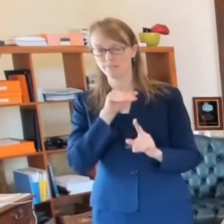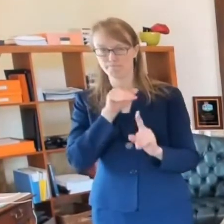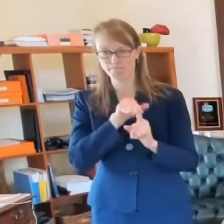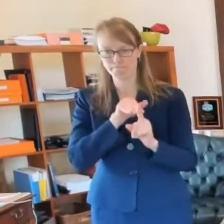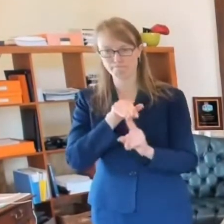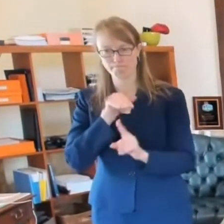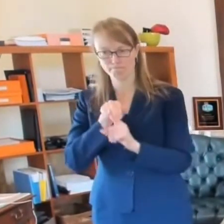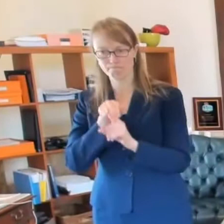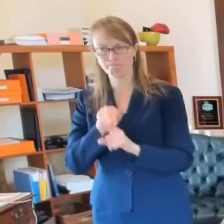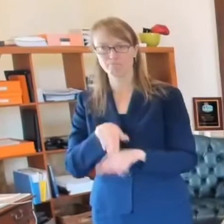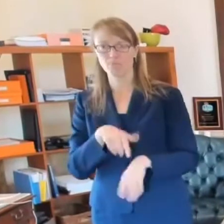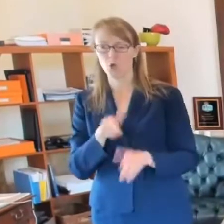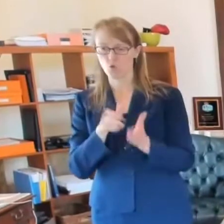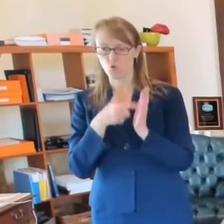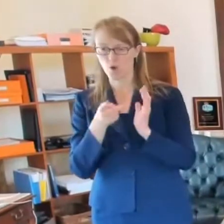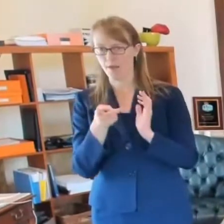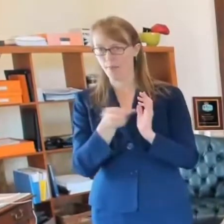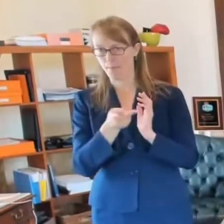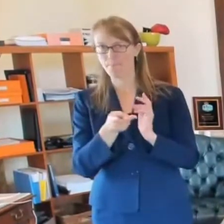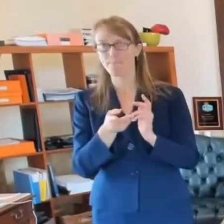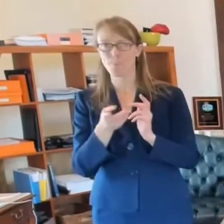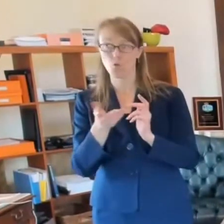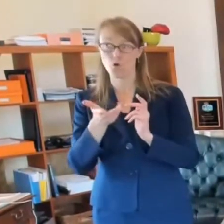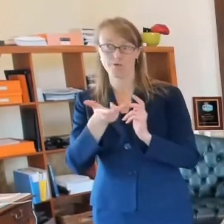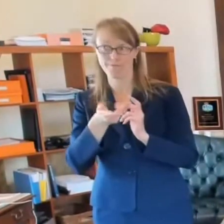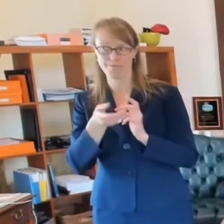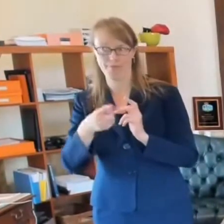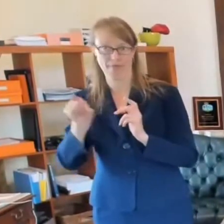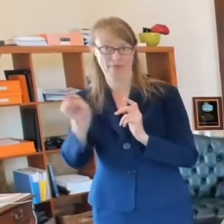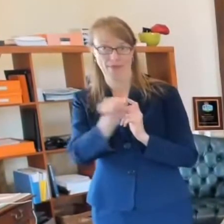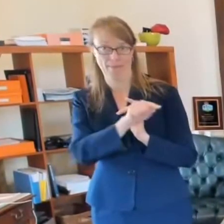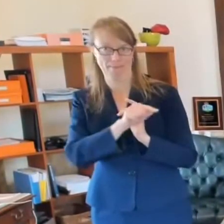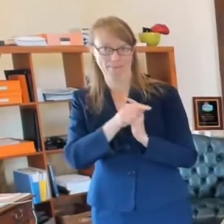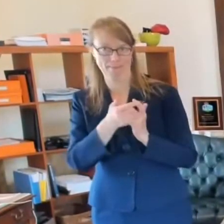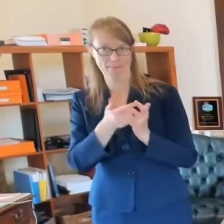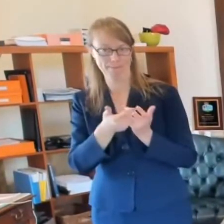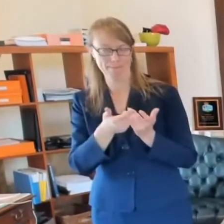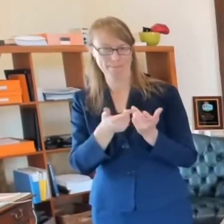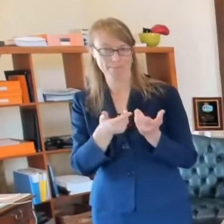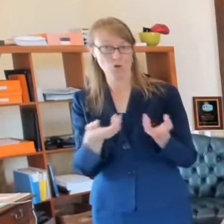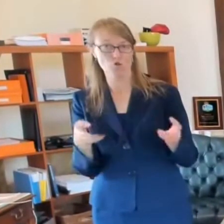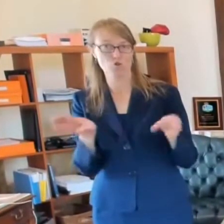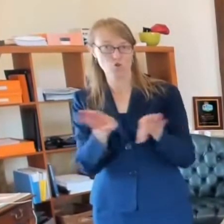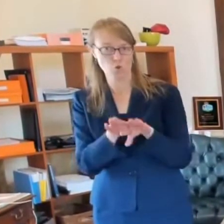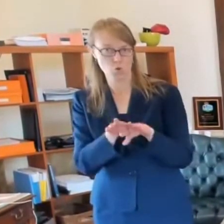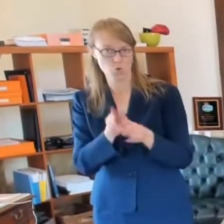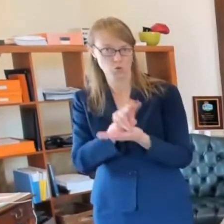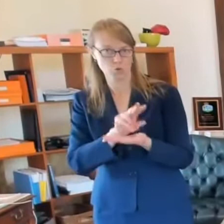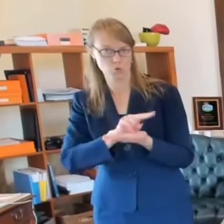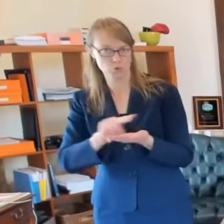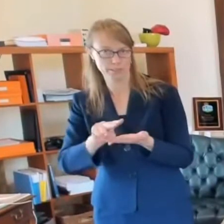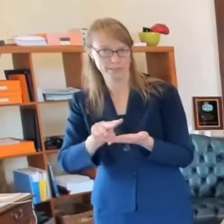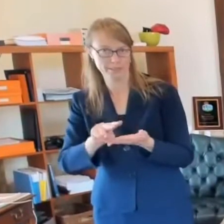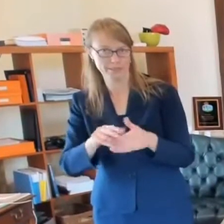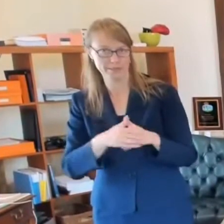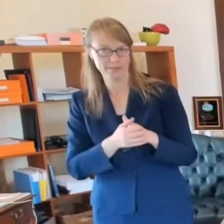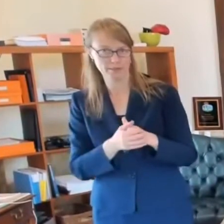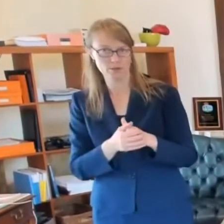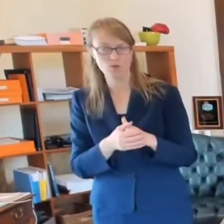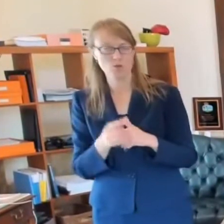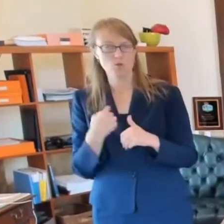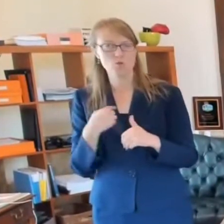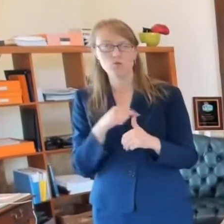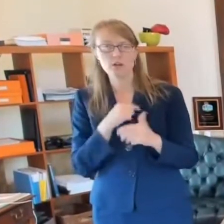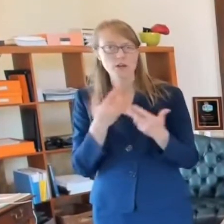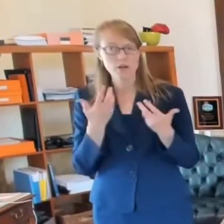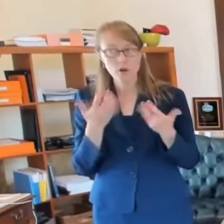to close. And we're trying to do this so that we don't have to go towards a blanket approach. Because we